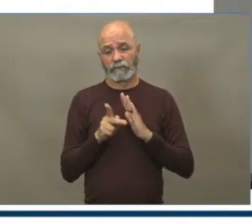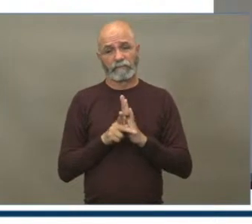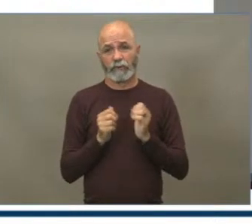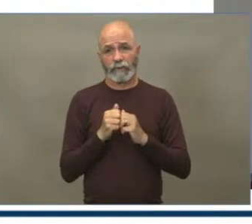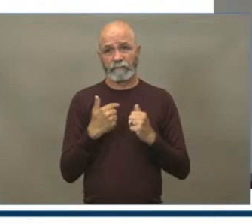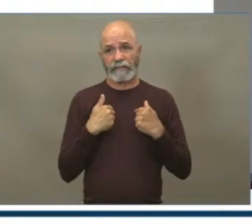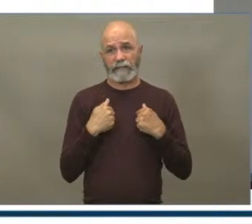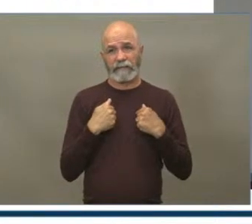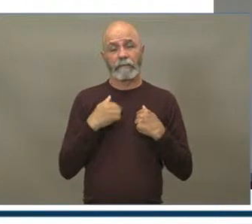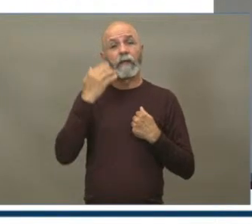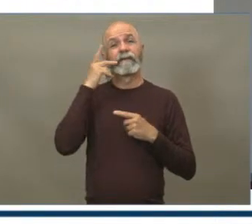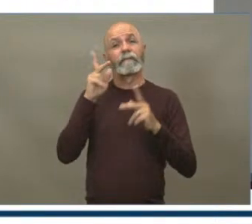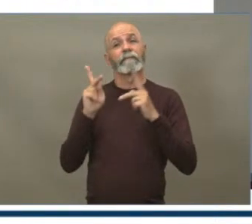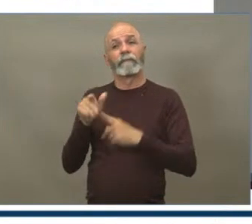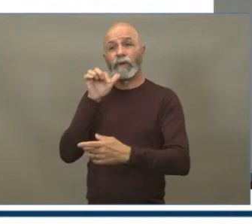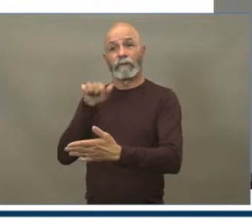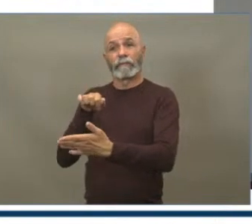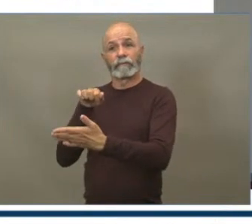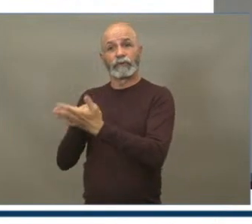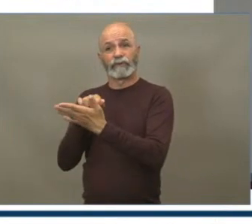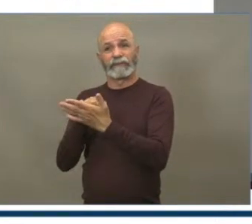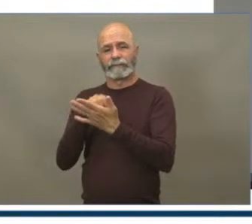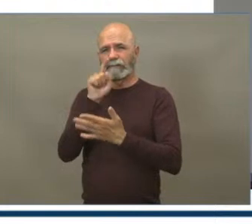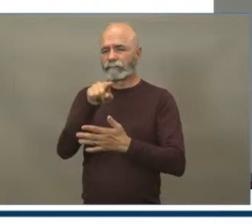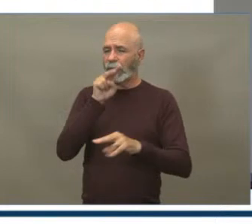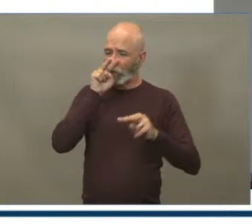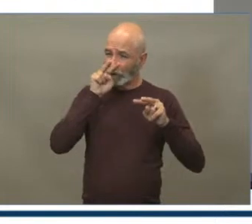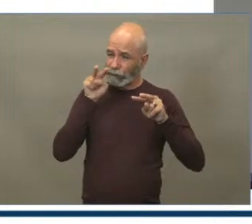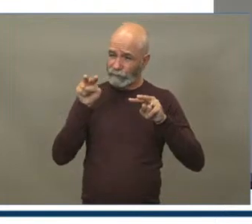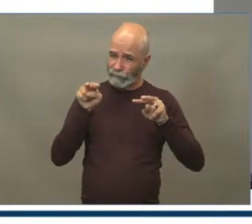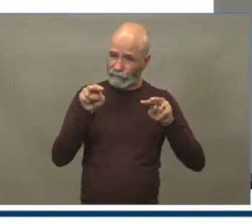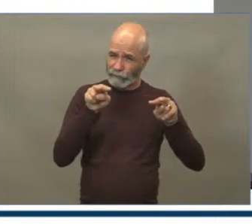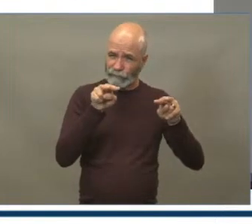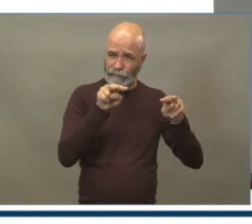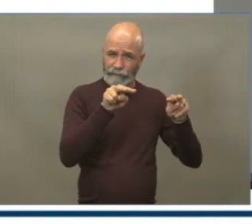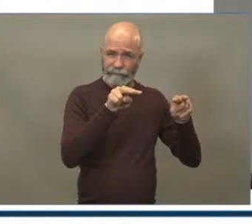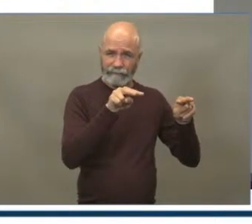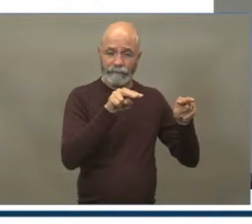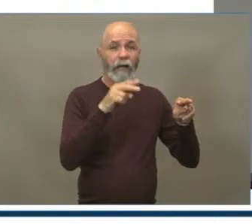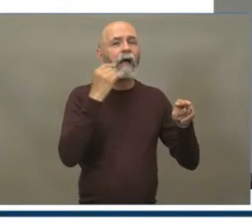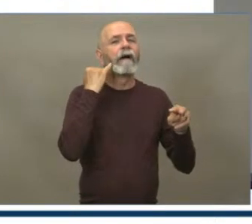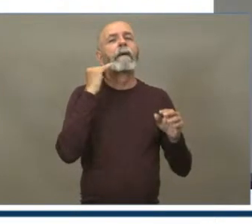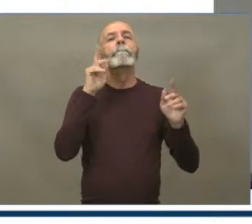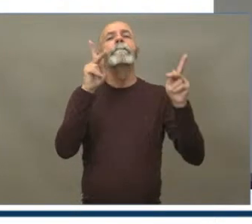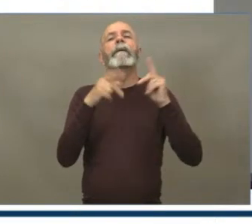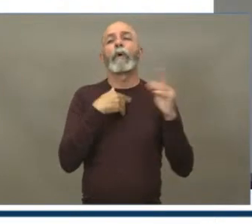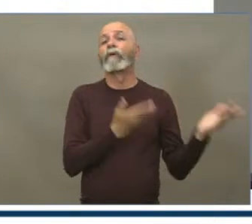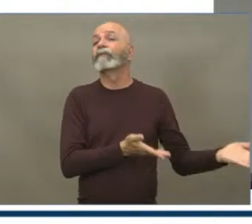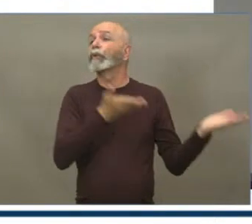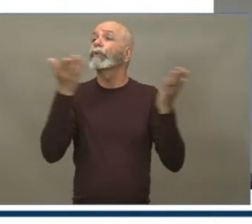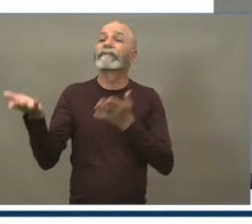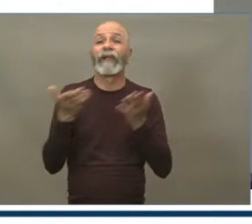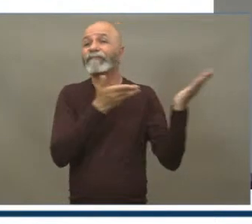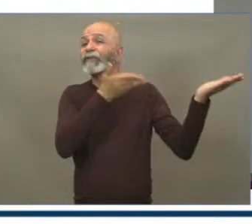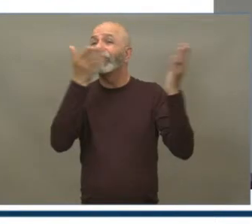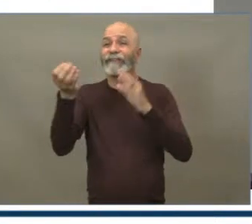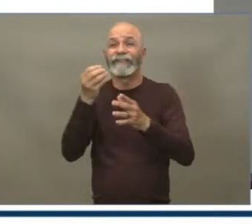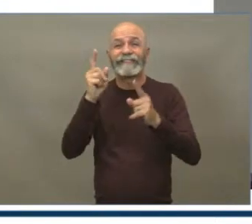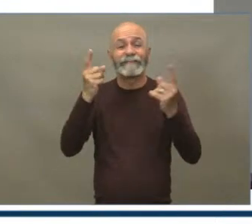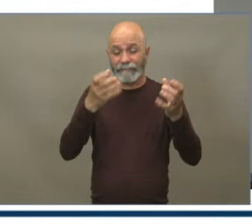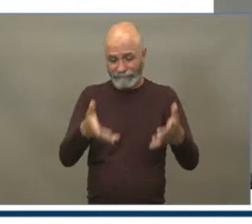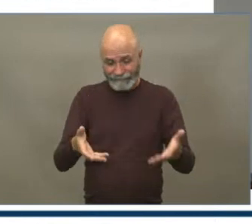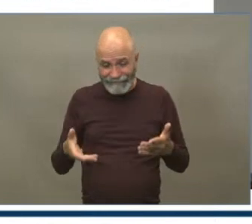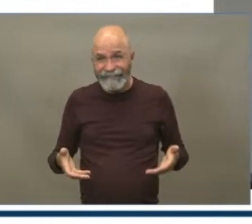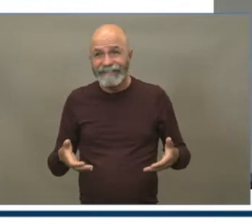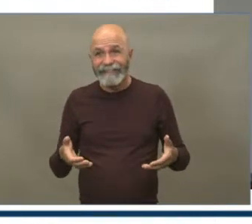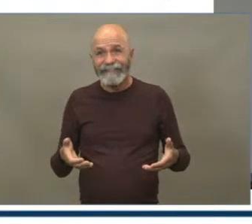needs to be done carefully. We have lots of door-to-door deliveries, and we ask that people, when they're accepting a delivery or